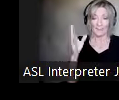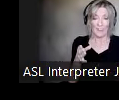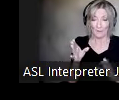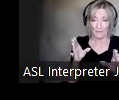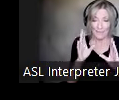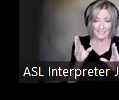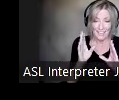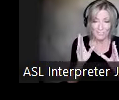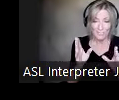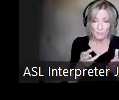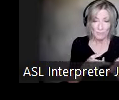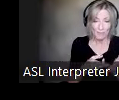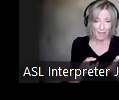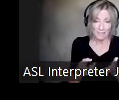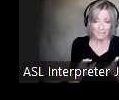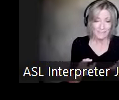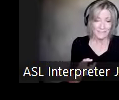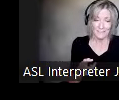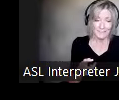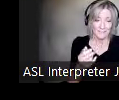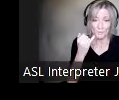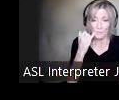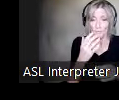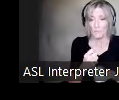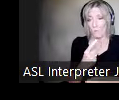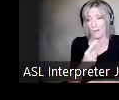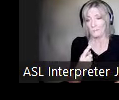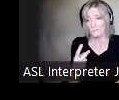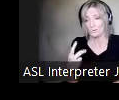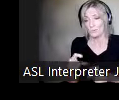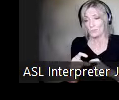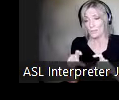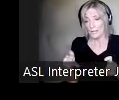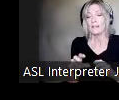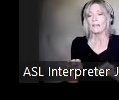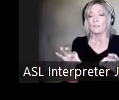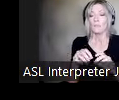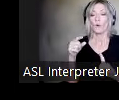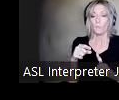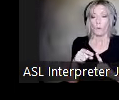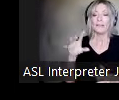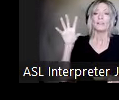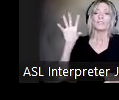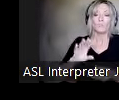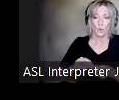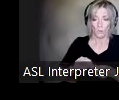attention to whether they get 1 check or 2 check, because what counts is how much they're getting. I will